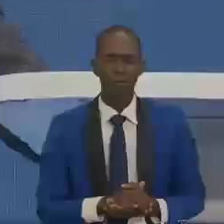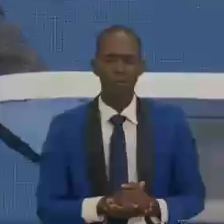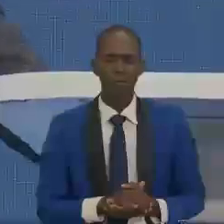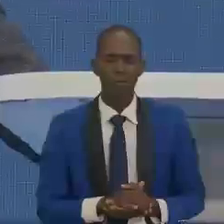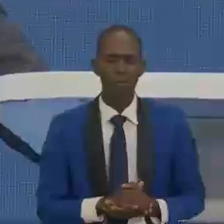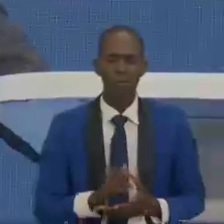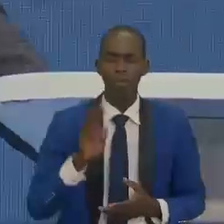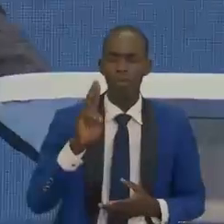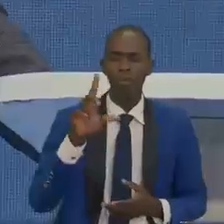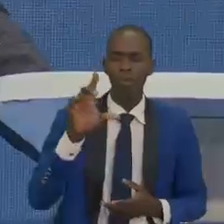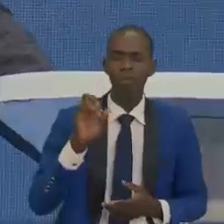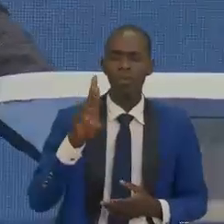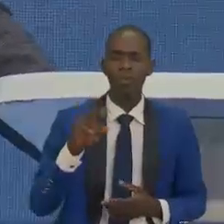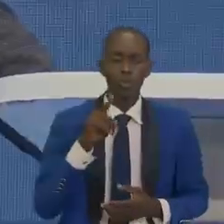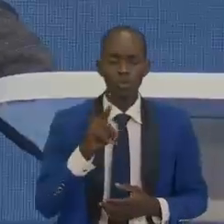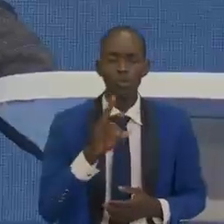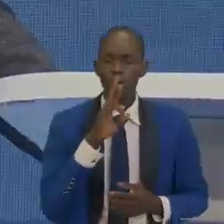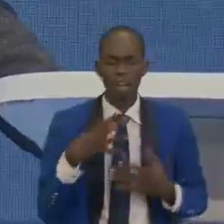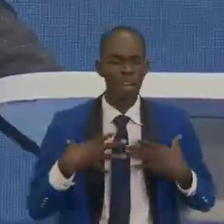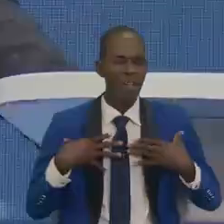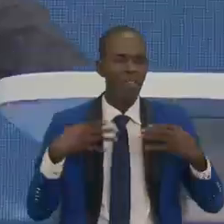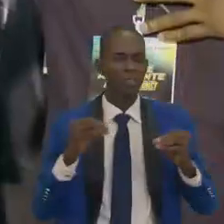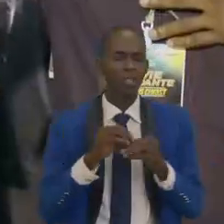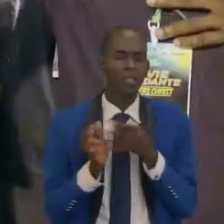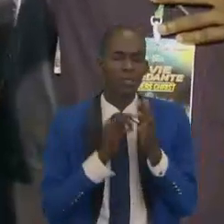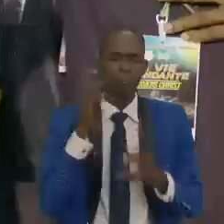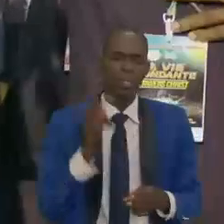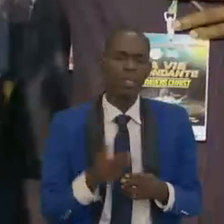Ulcer, you are healed in Jesus'